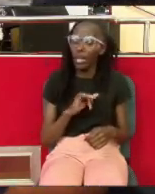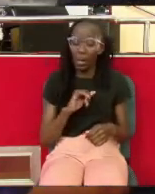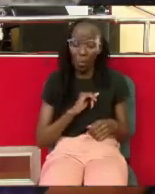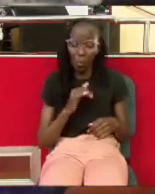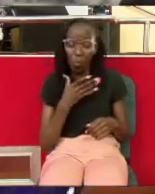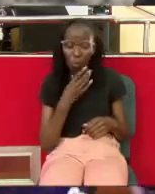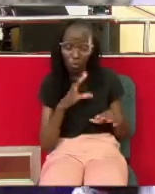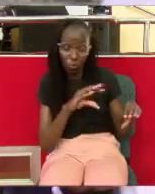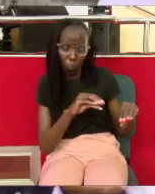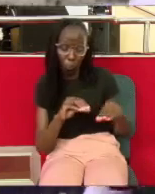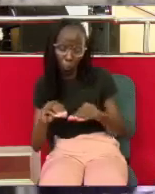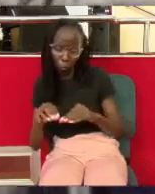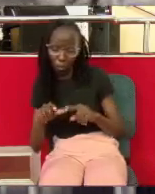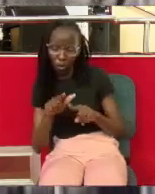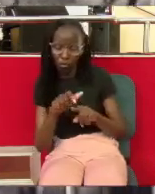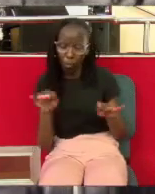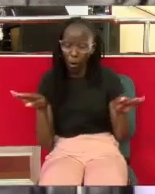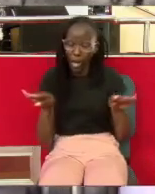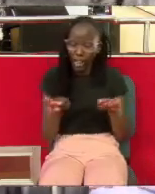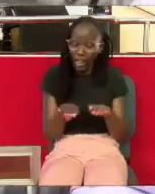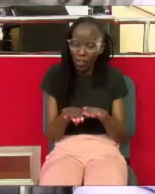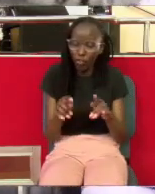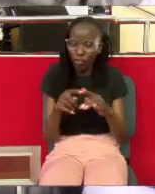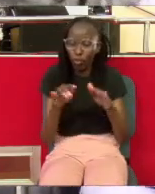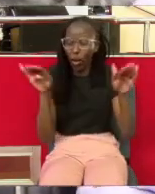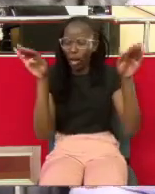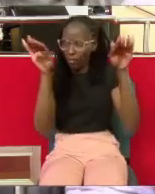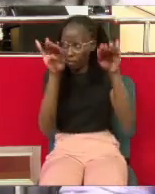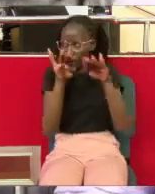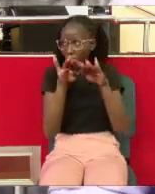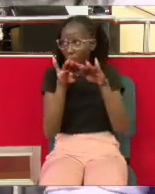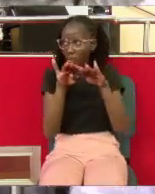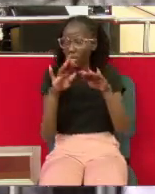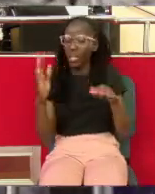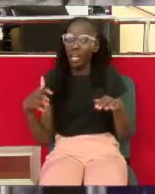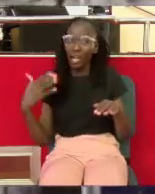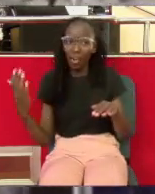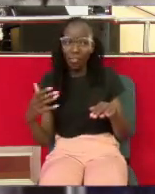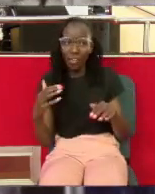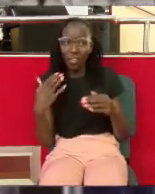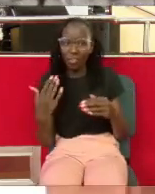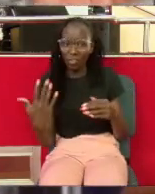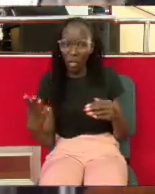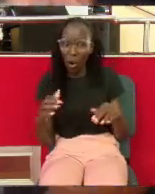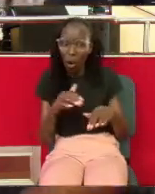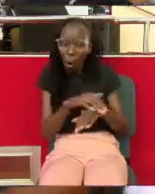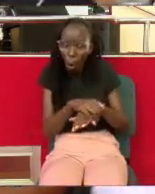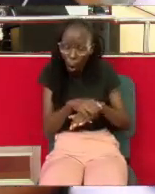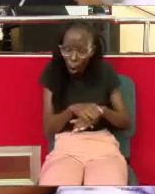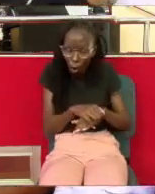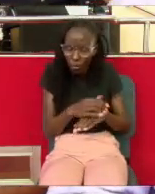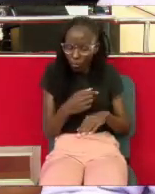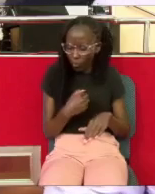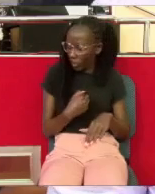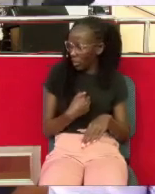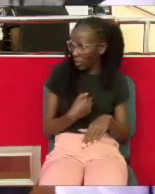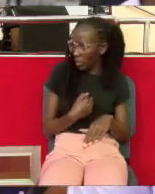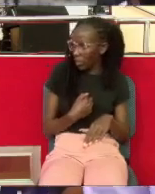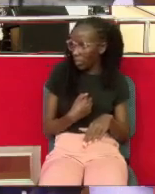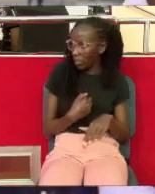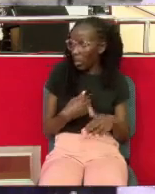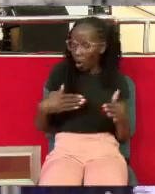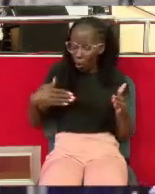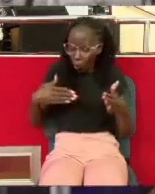one level to the other. Every shackle that is holding me, I break it now.